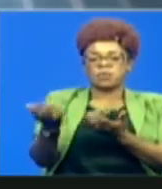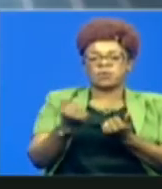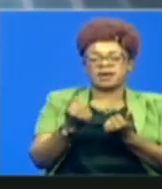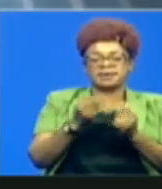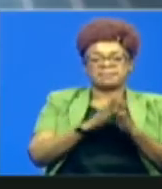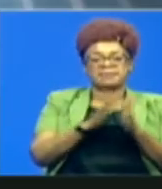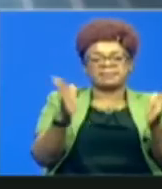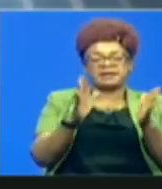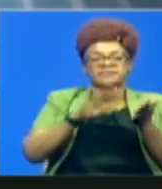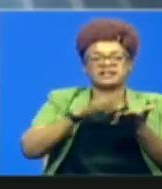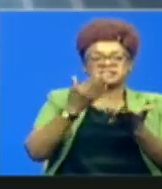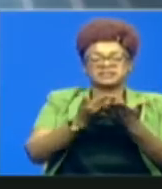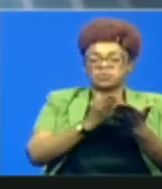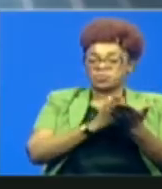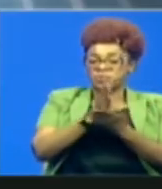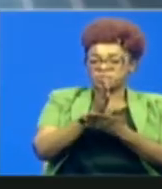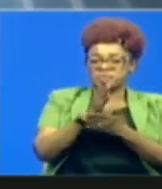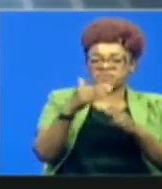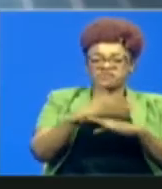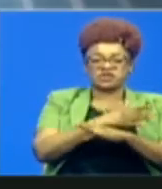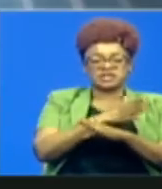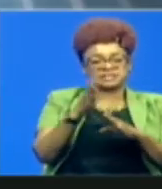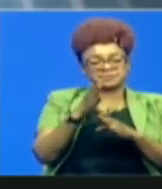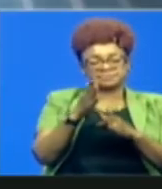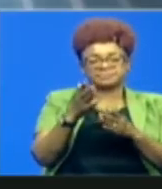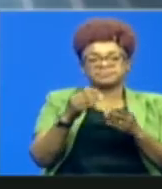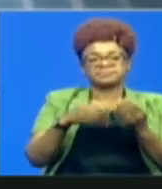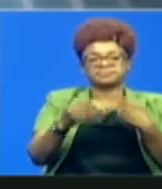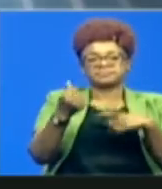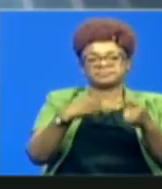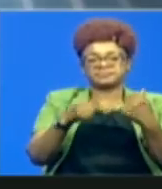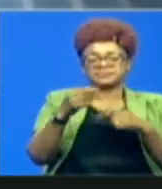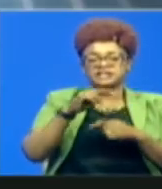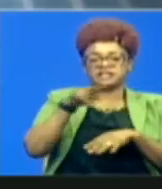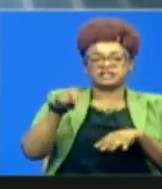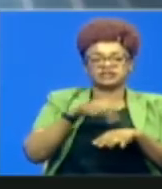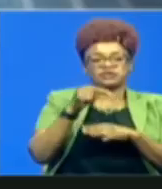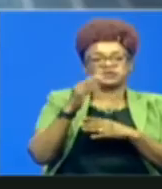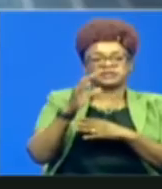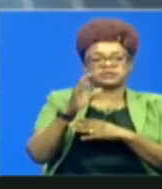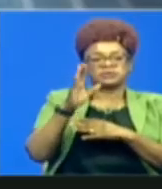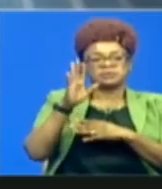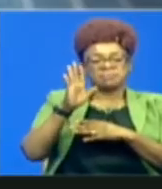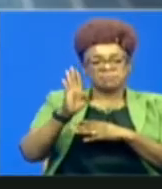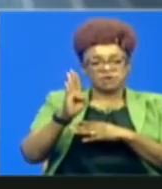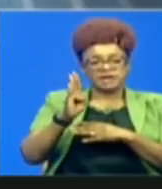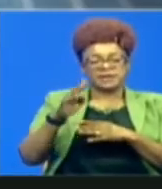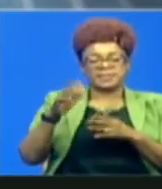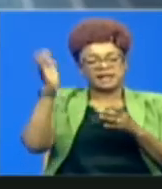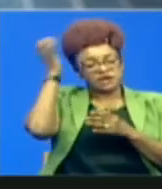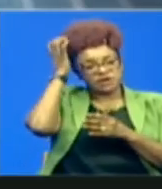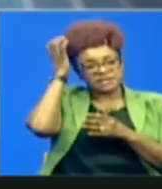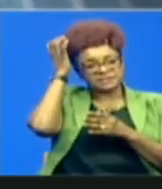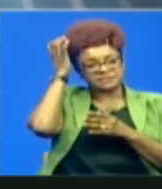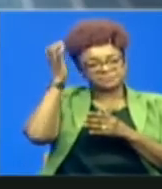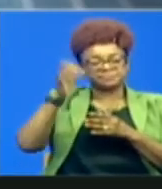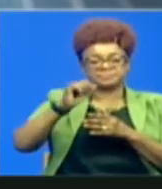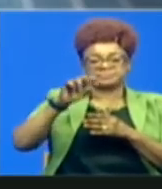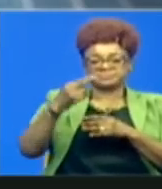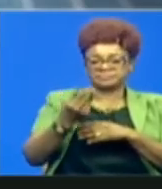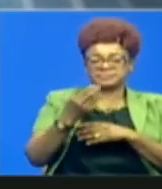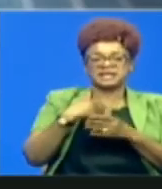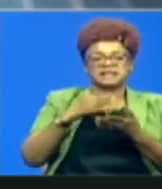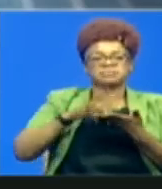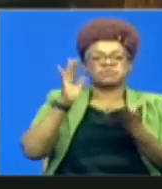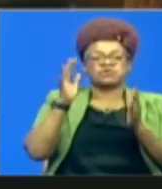funds through irregular supplies at the National Cereals Board in the Eldoret Depot. NTV's Seth Olale has